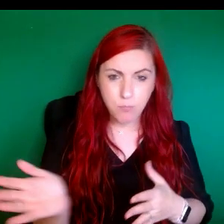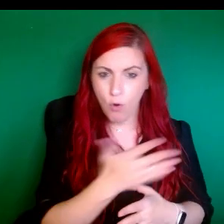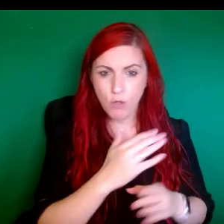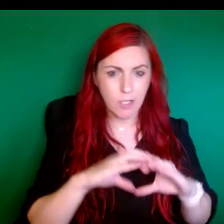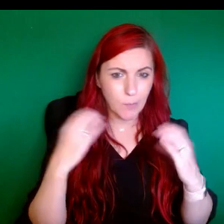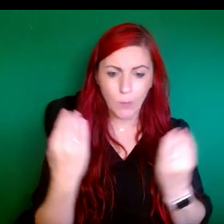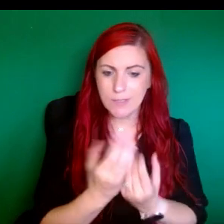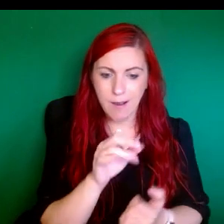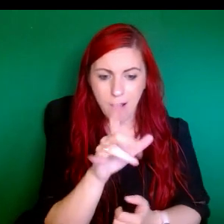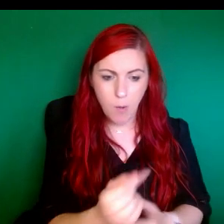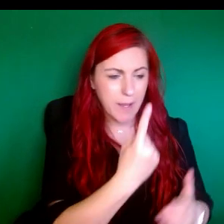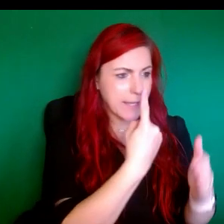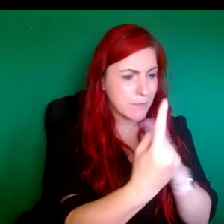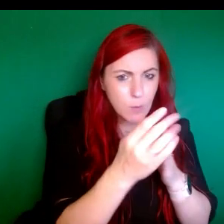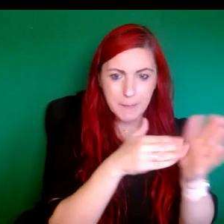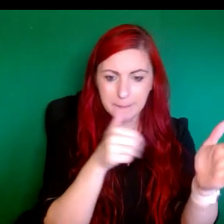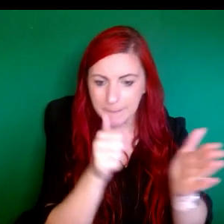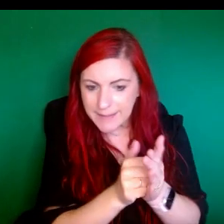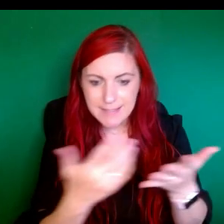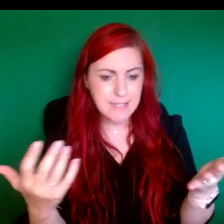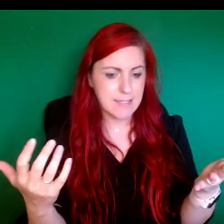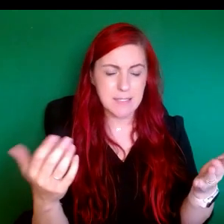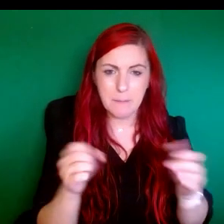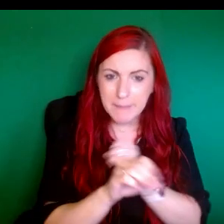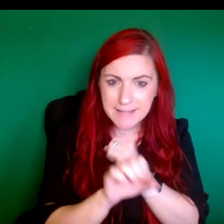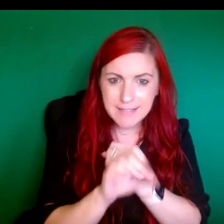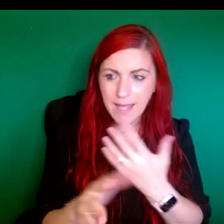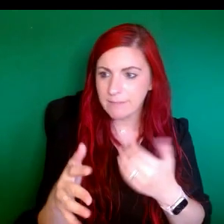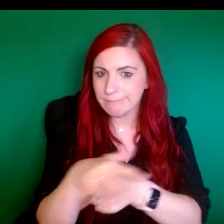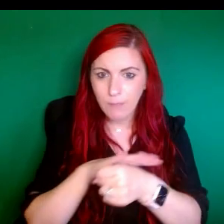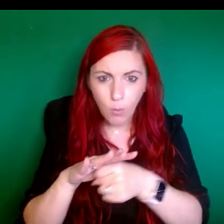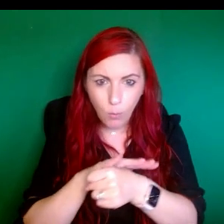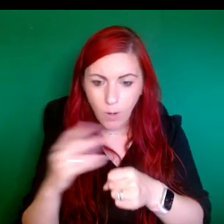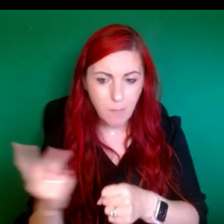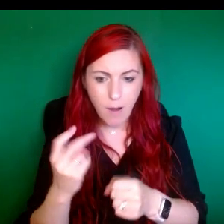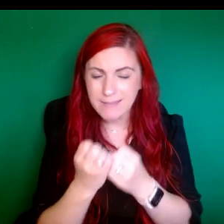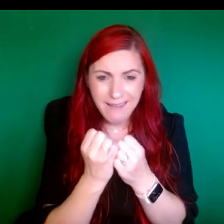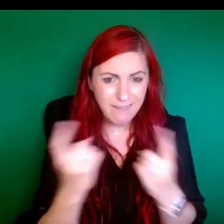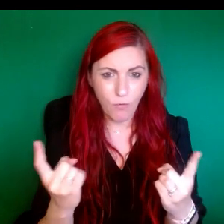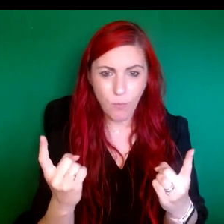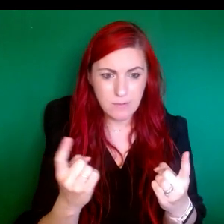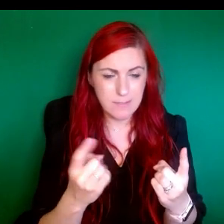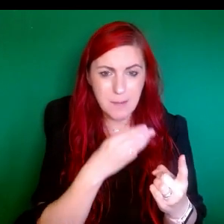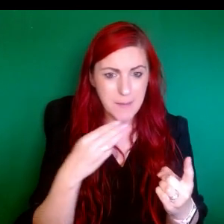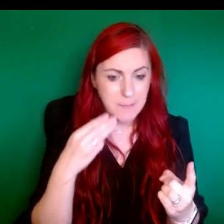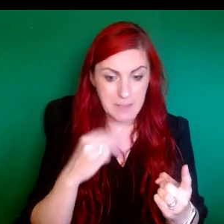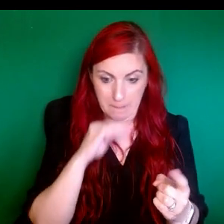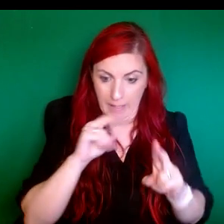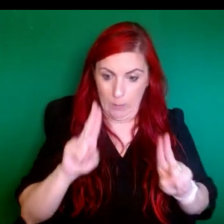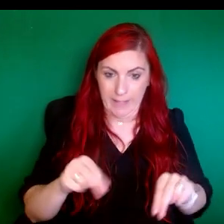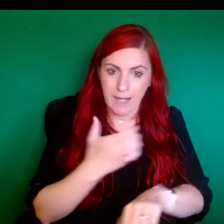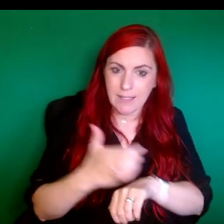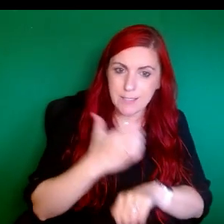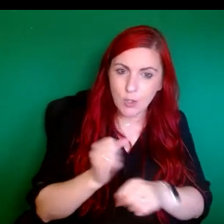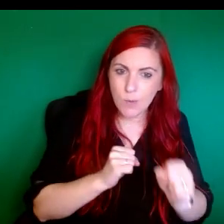funders, media and local partners, not only sustain our essential services, but allow us to pioneer new initiatives that